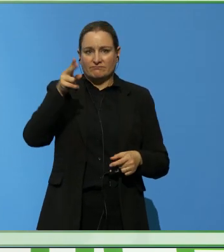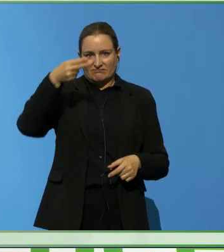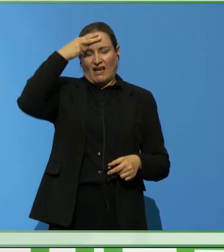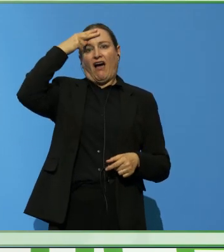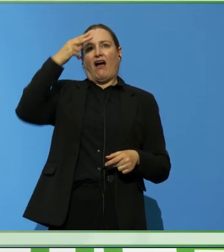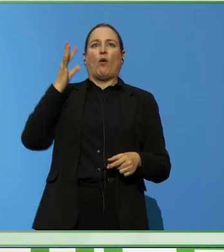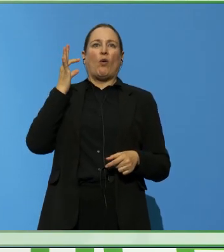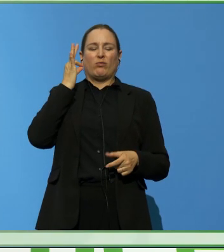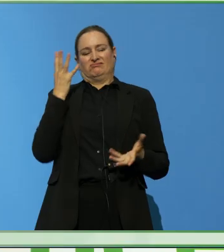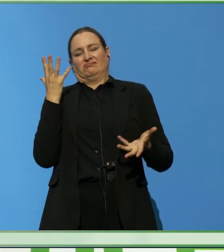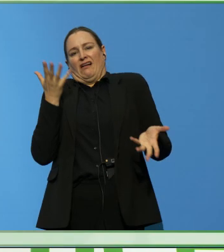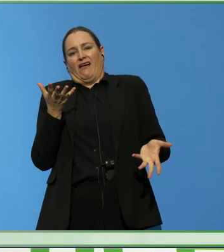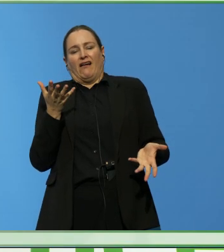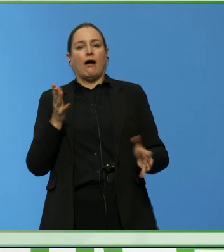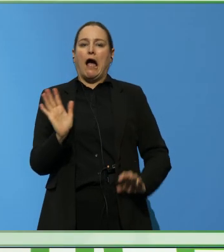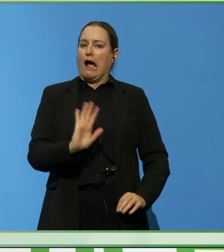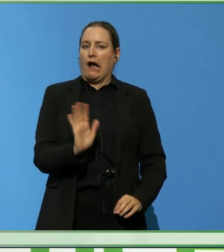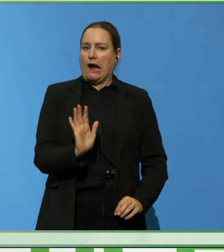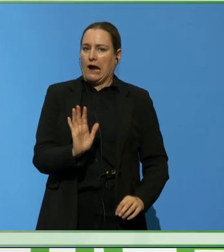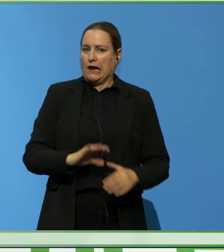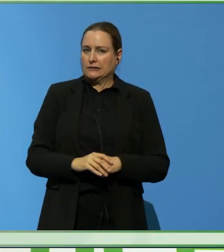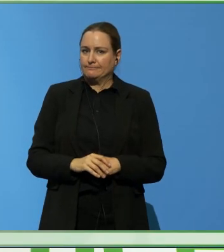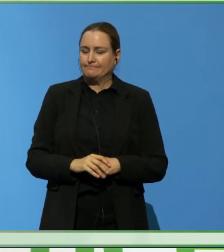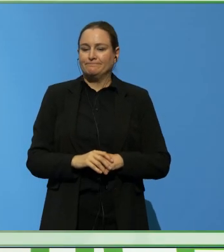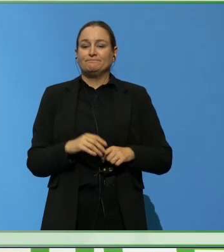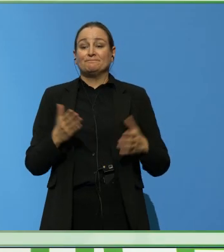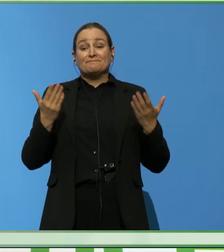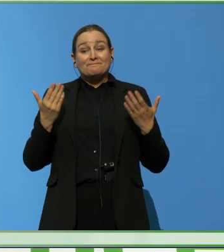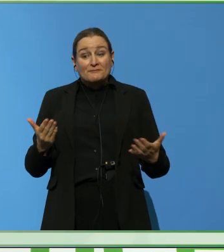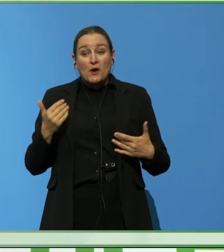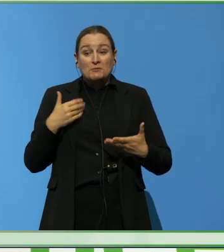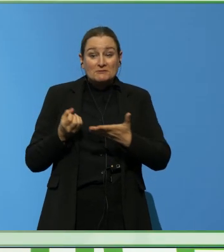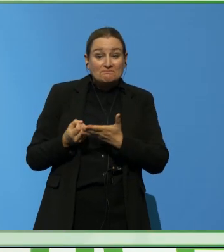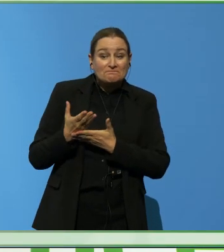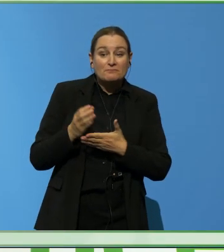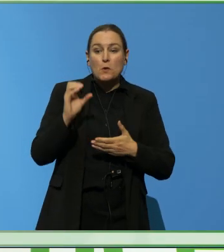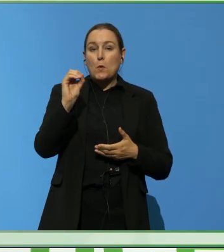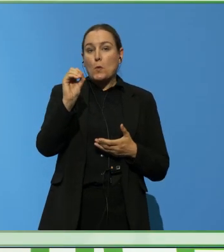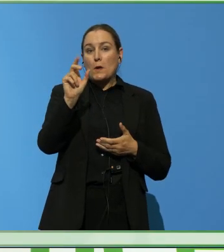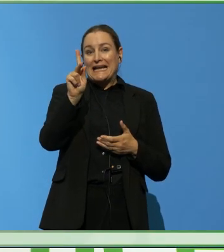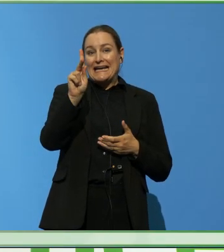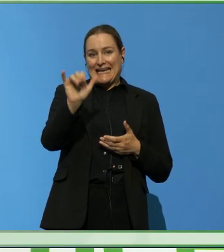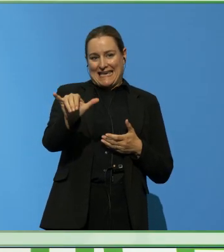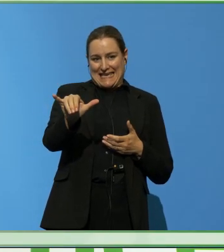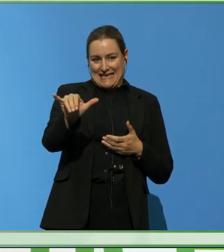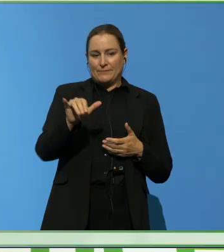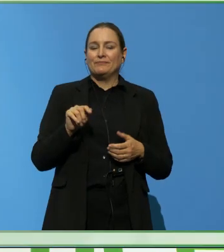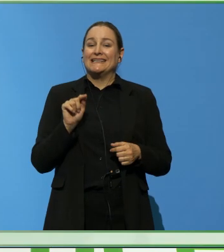Now, I want to begin my presentation about OKI and its digital disability inclusion